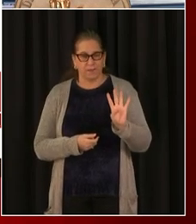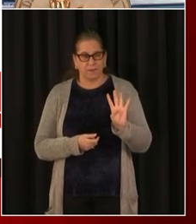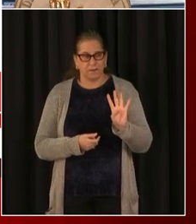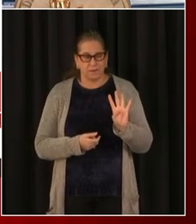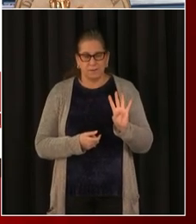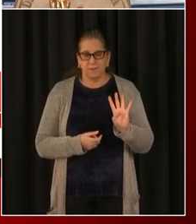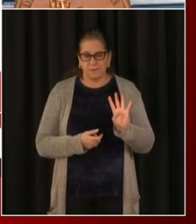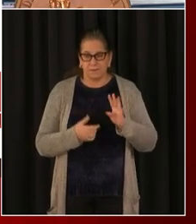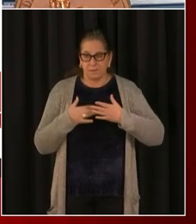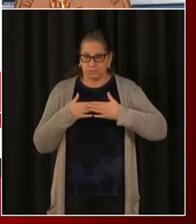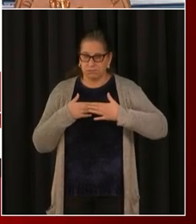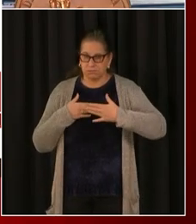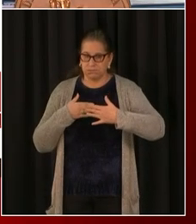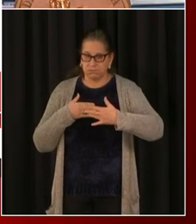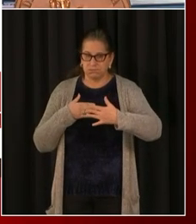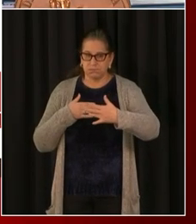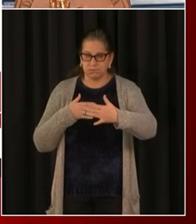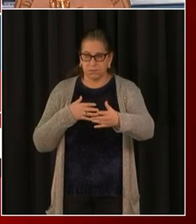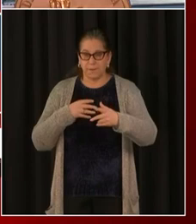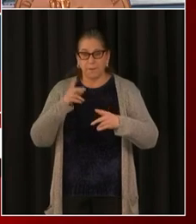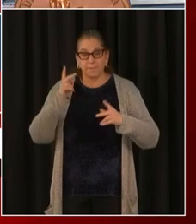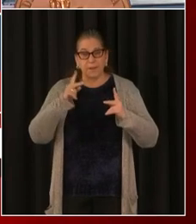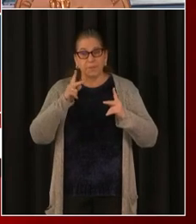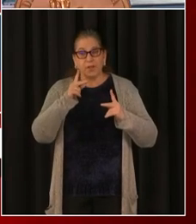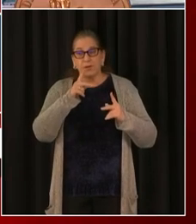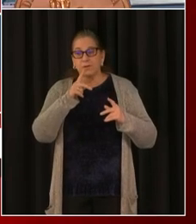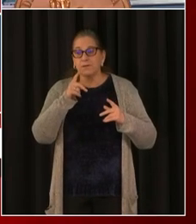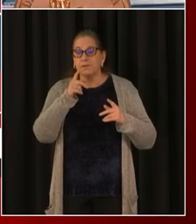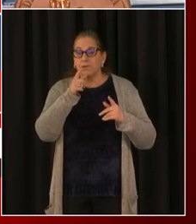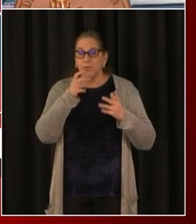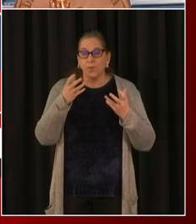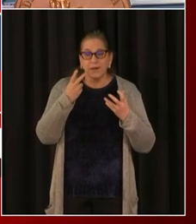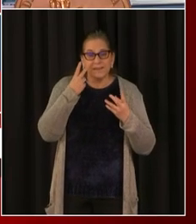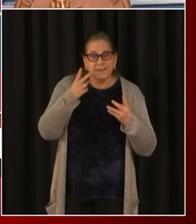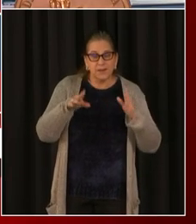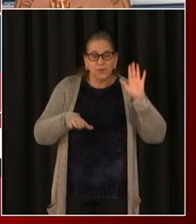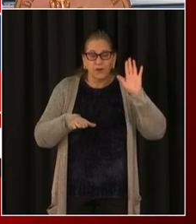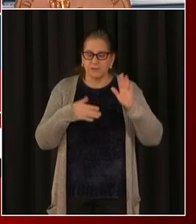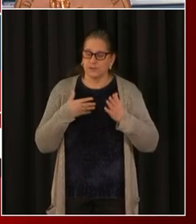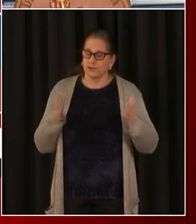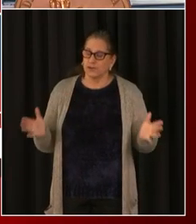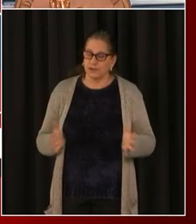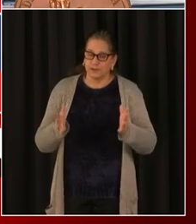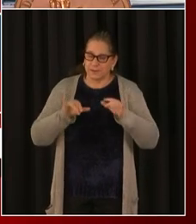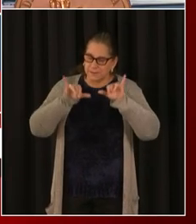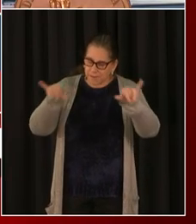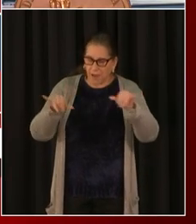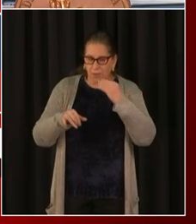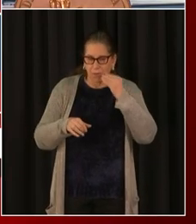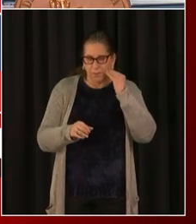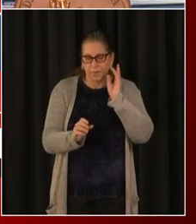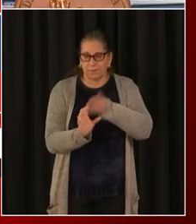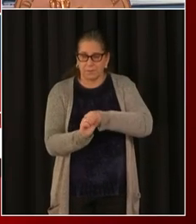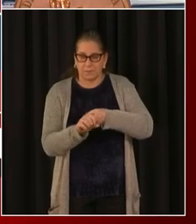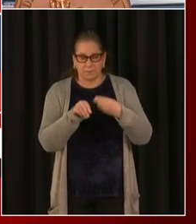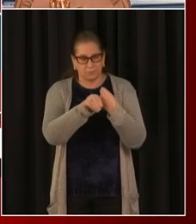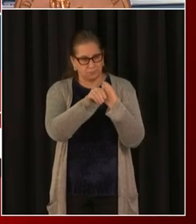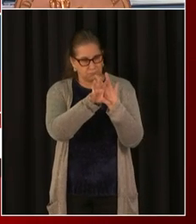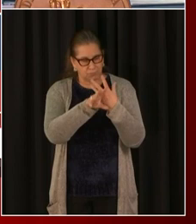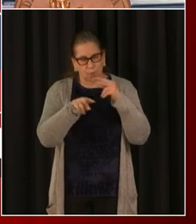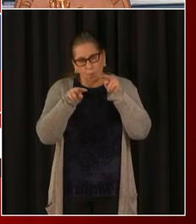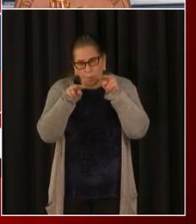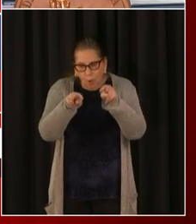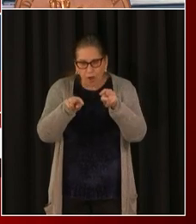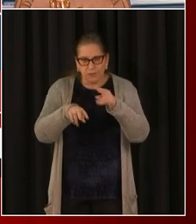to participate in inauguration events virtually, I am also asking D.C. residents to sign up for